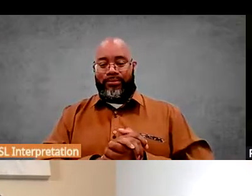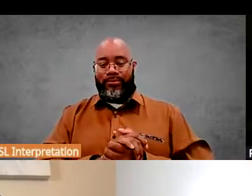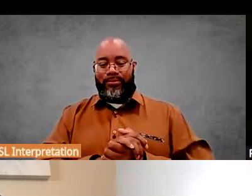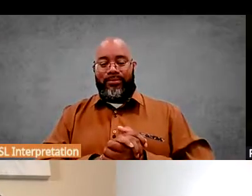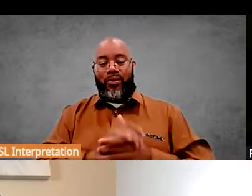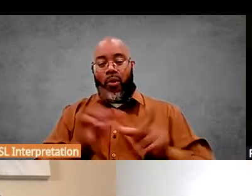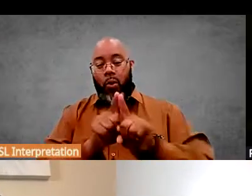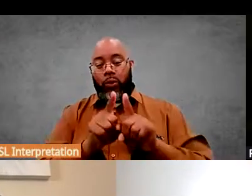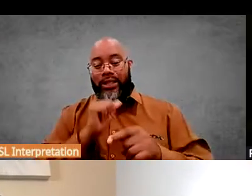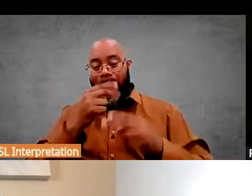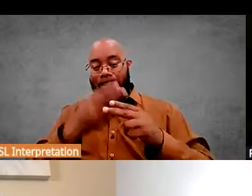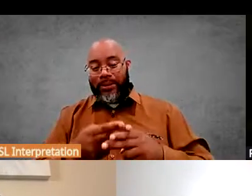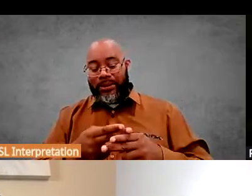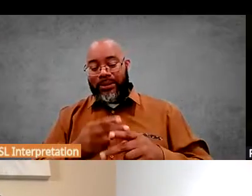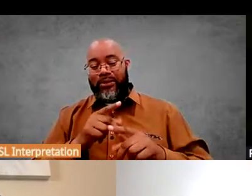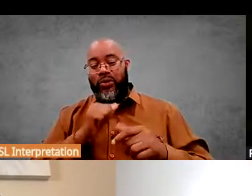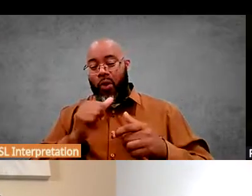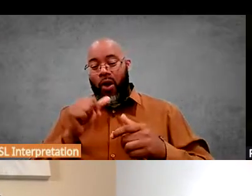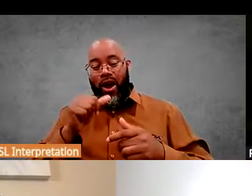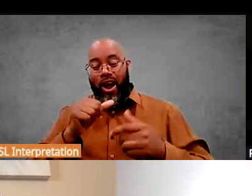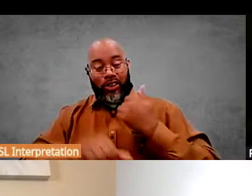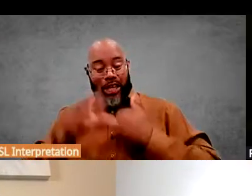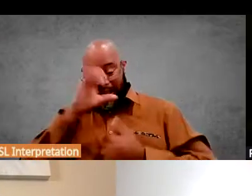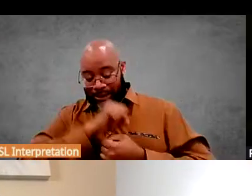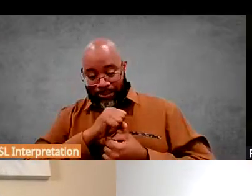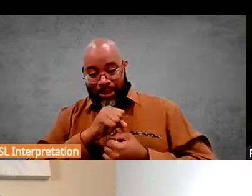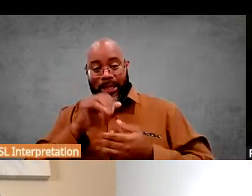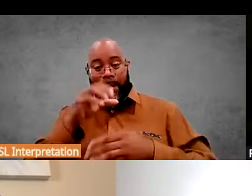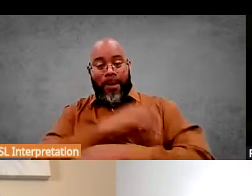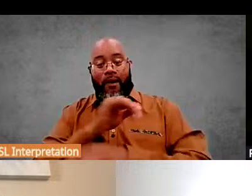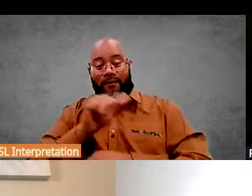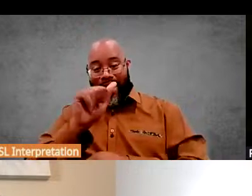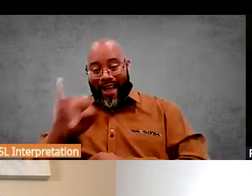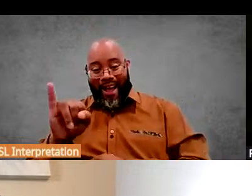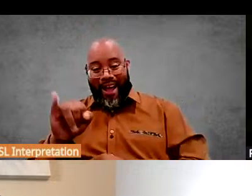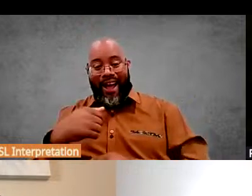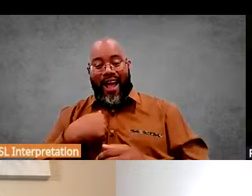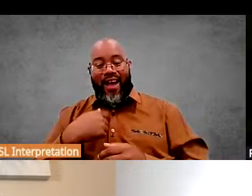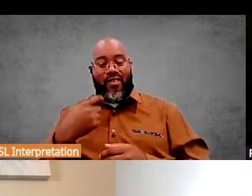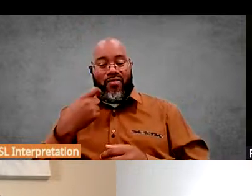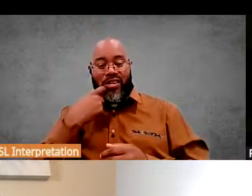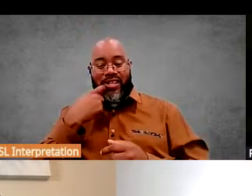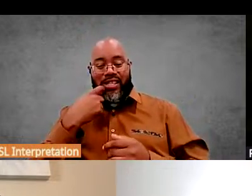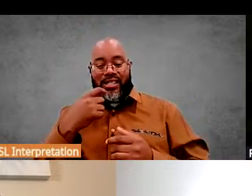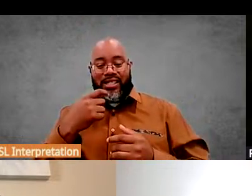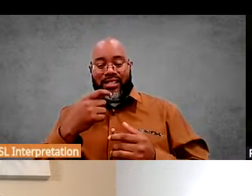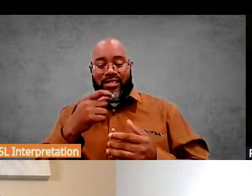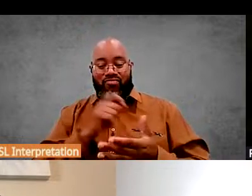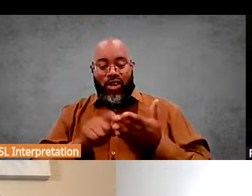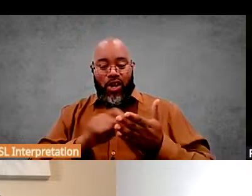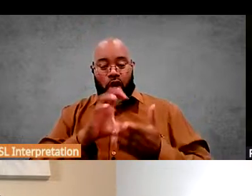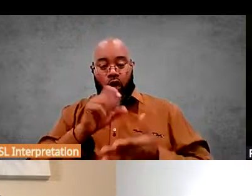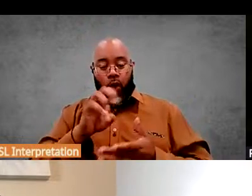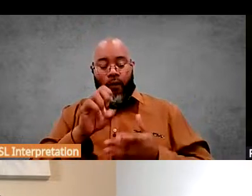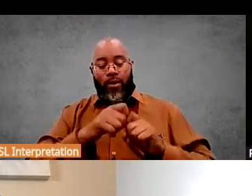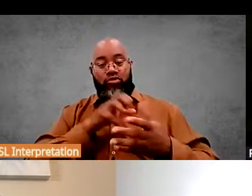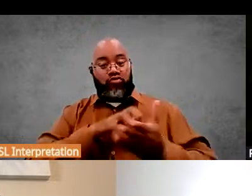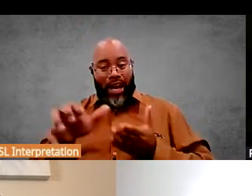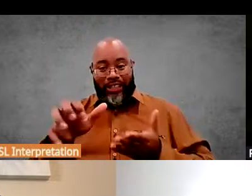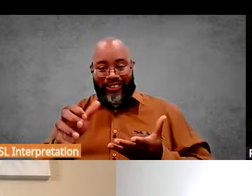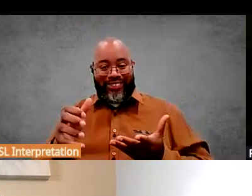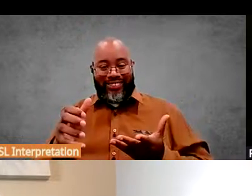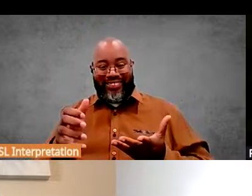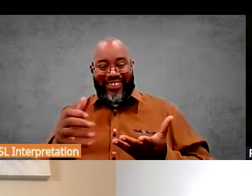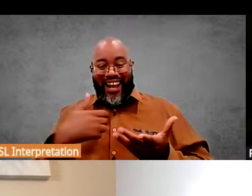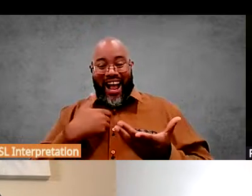not to mention, do not underestimate the power of AI. I haven't written code from scratch in like 4 years. I literally